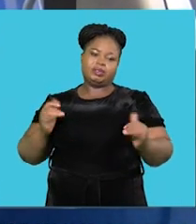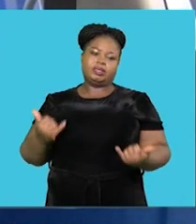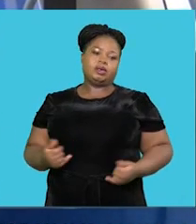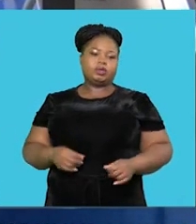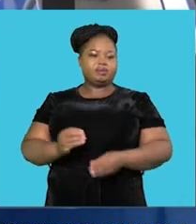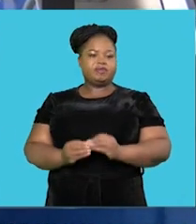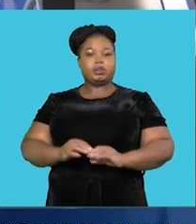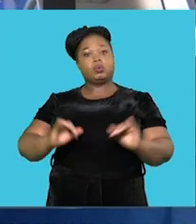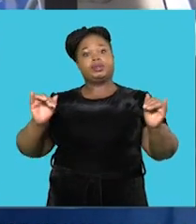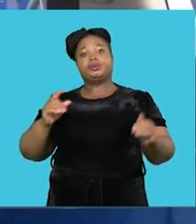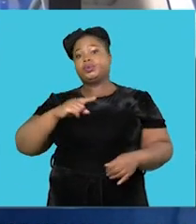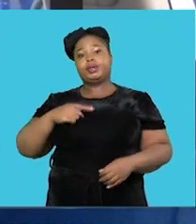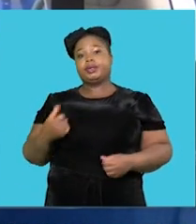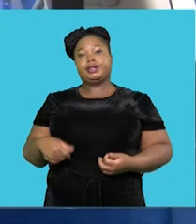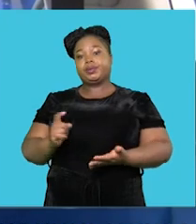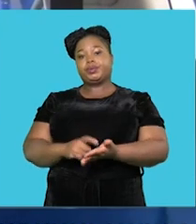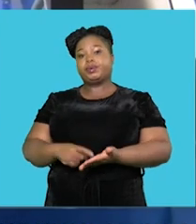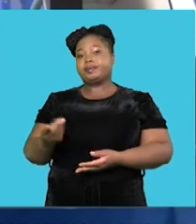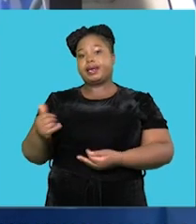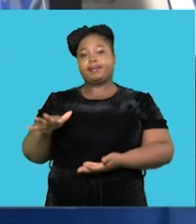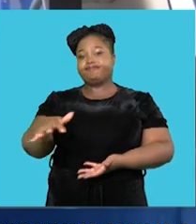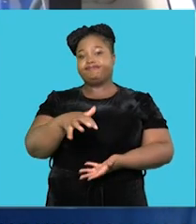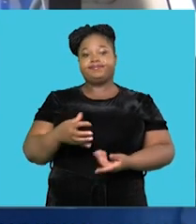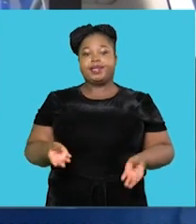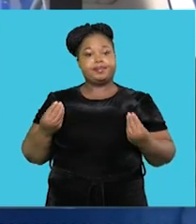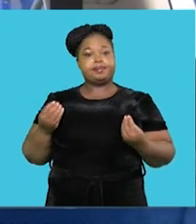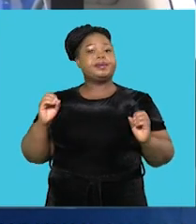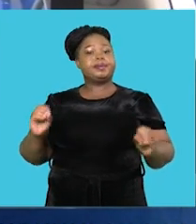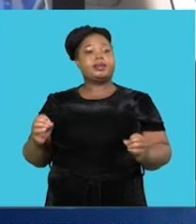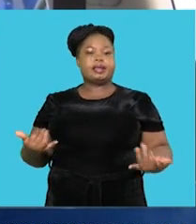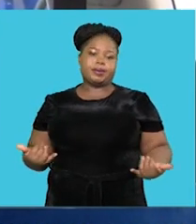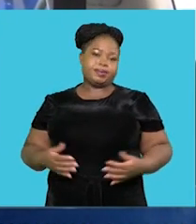bengayi-maintain kakhulu imigwaqo ngoba le mali le ebethi bebethi ba-maintain ngayo imigwaqo le engamaintain ayisekho.